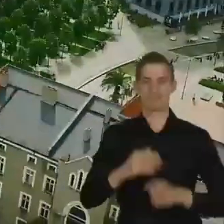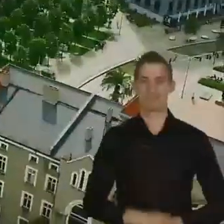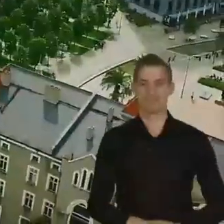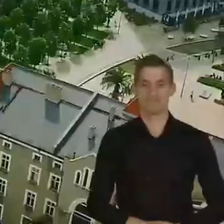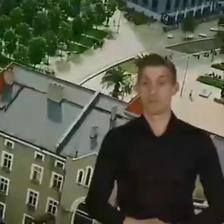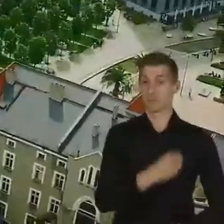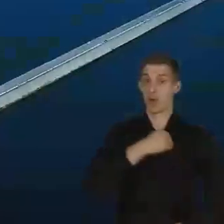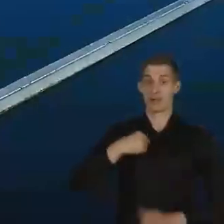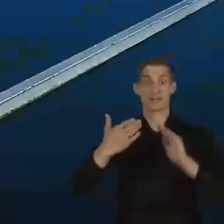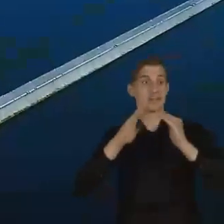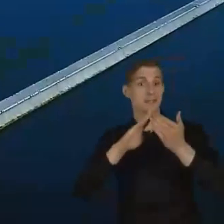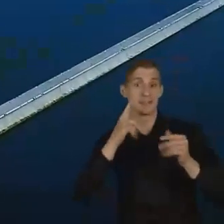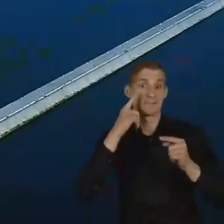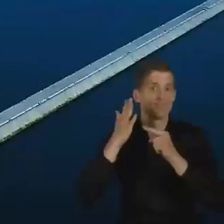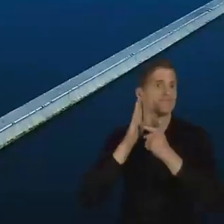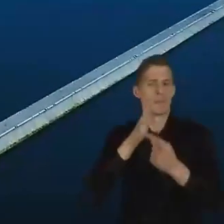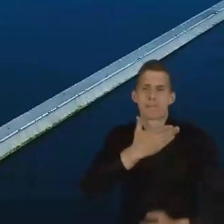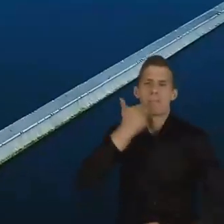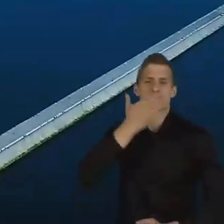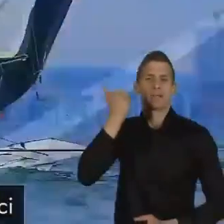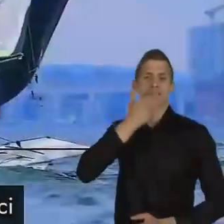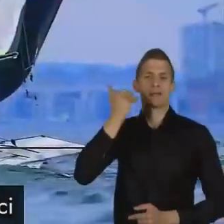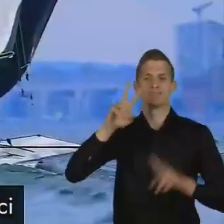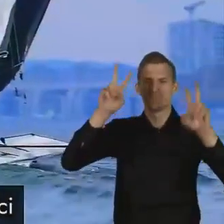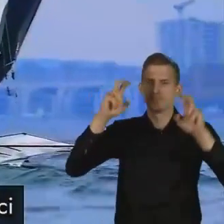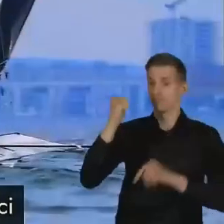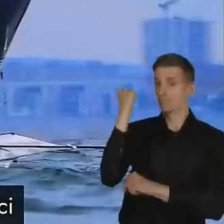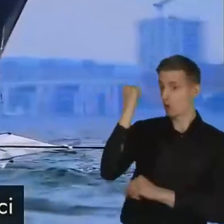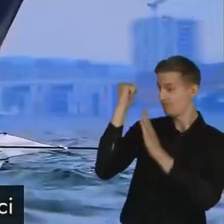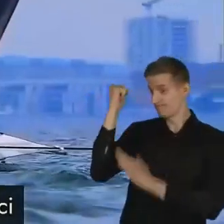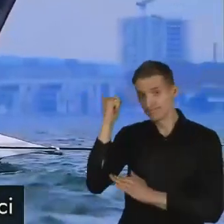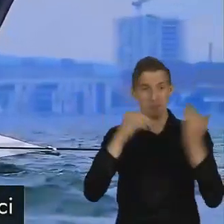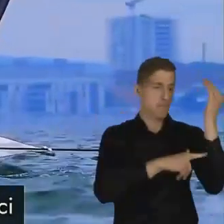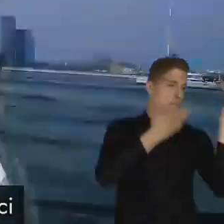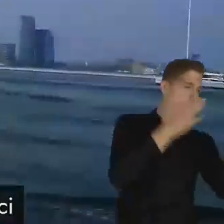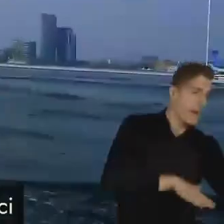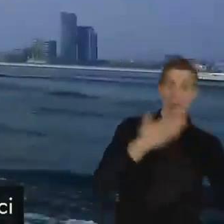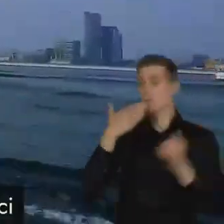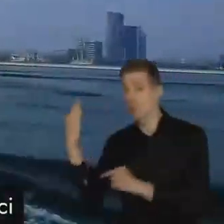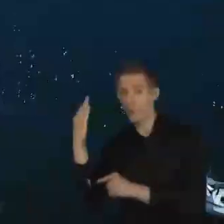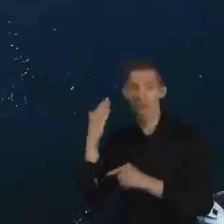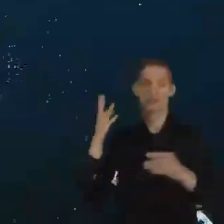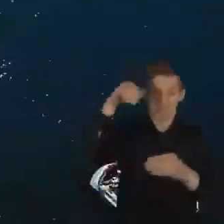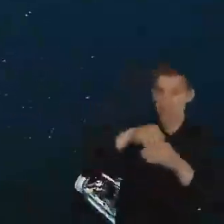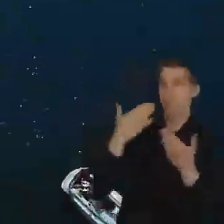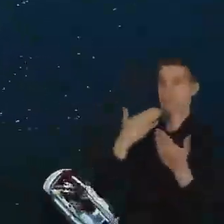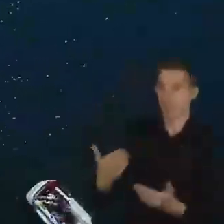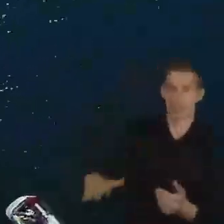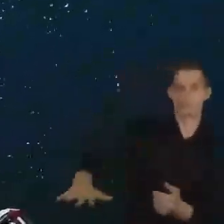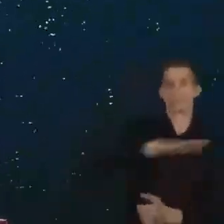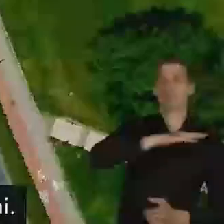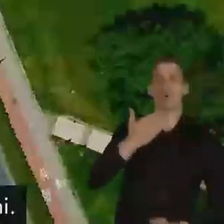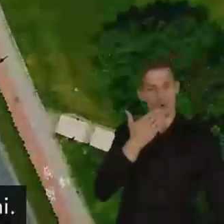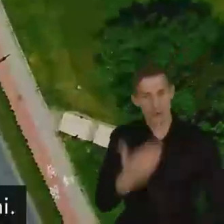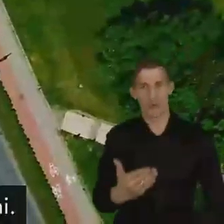Polish cities are increasingly aware of their strengths and weaknesses. Knowledge of their potential and latent capabilities provides a solid